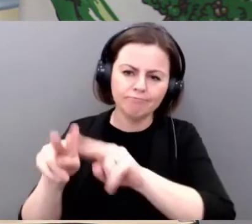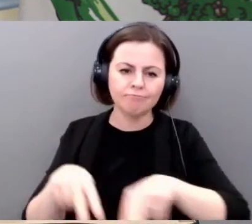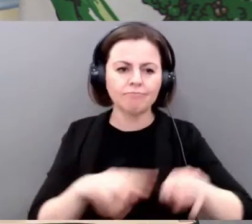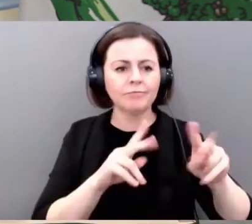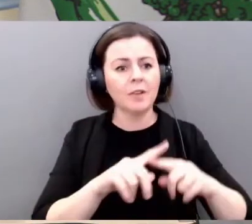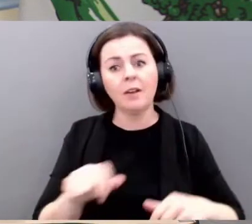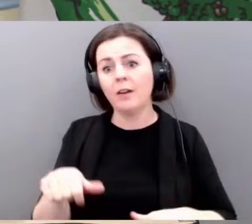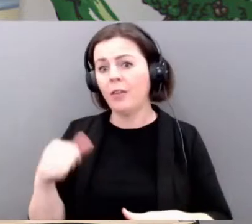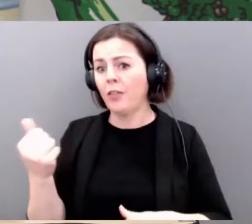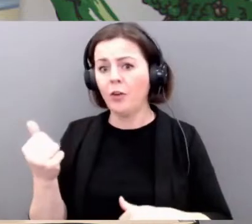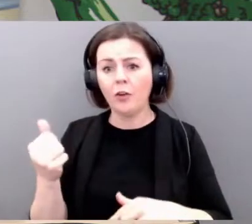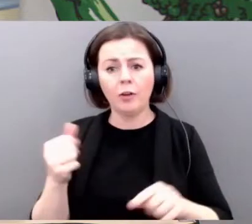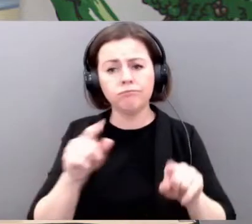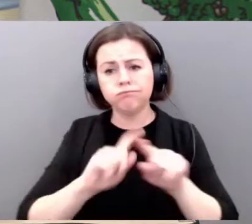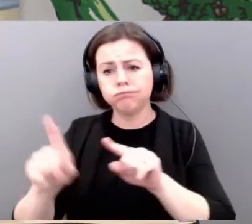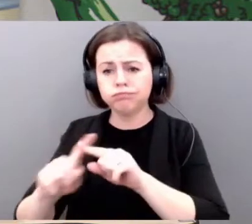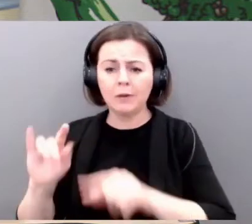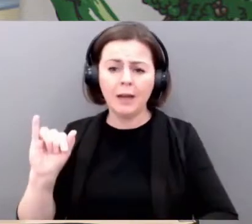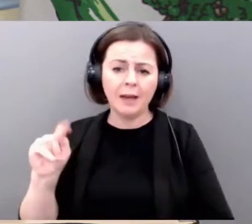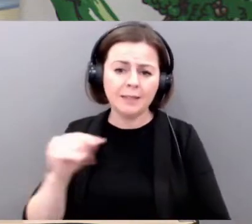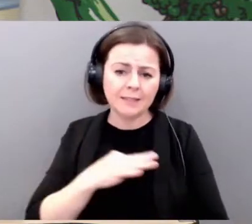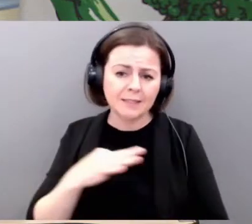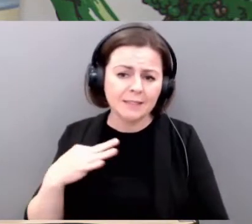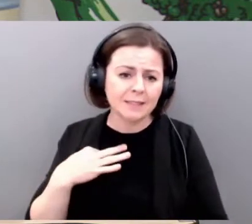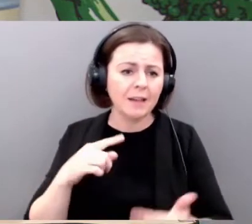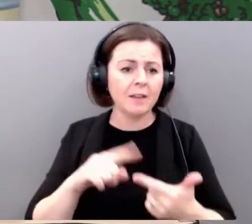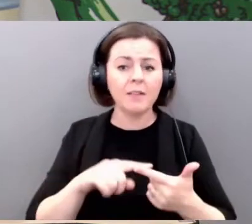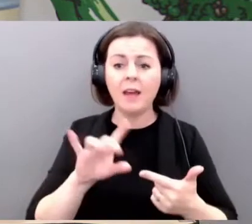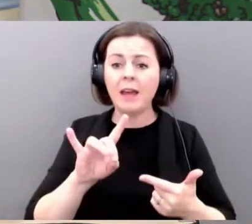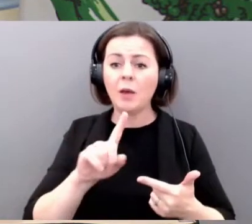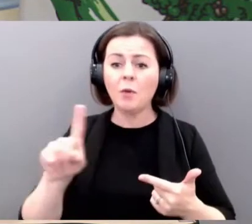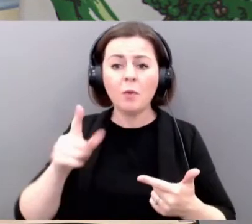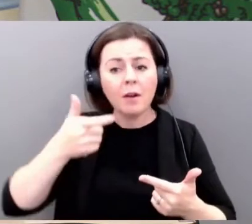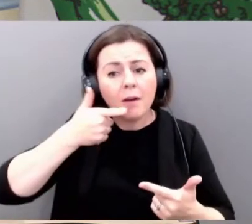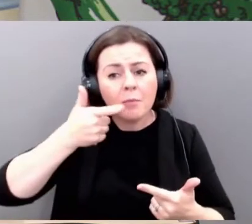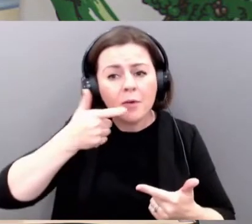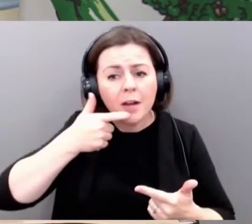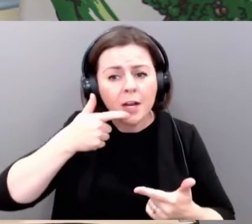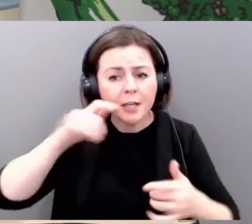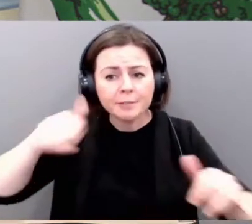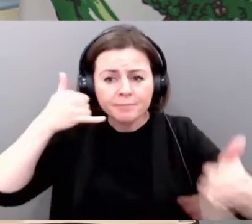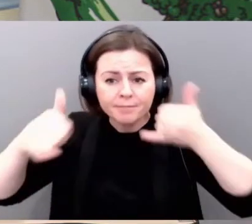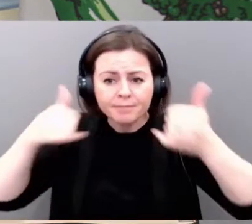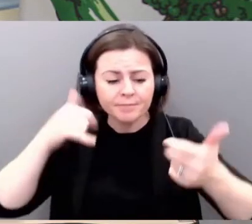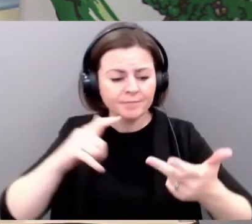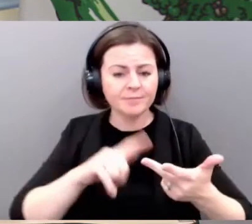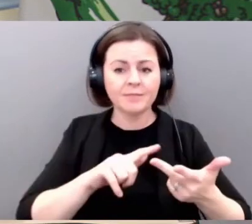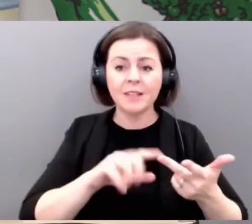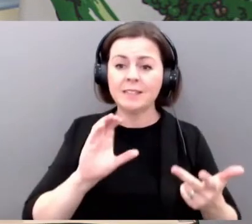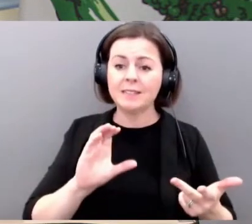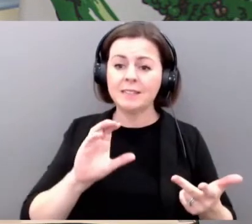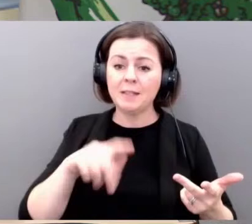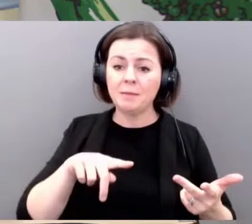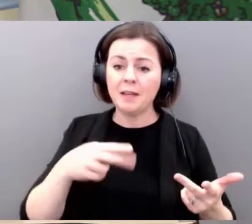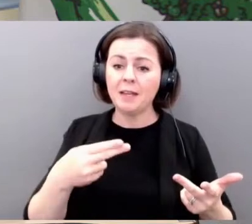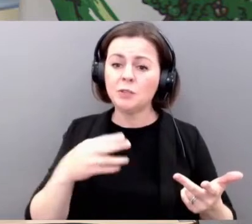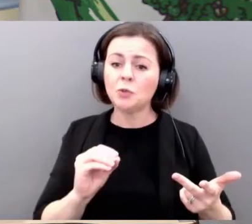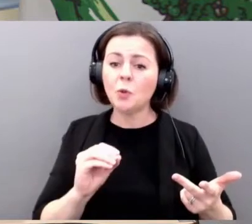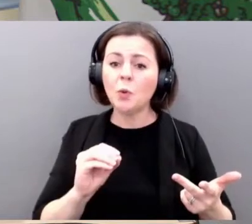our IT staff to our 811 call operators, our contact tracing team within CPHO, and so many